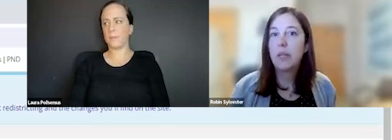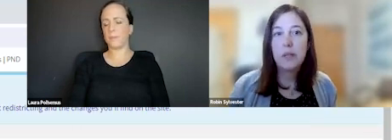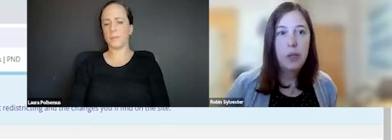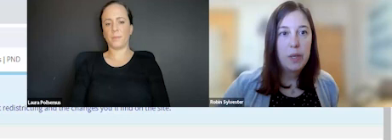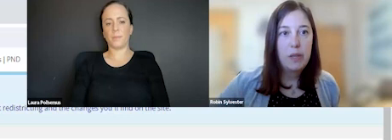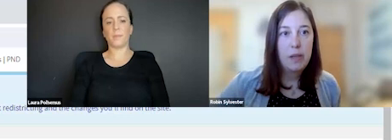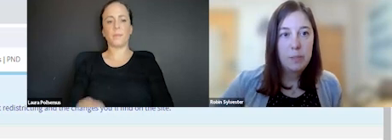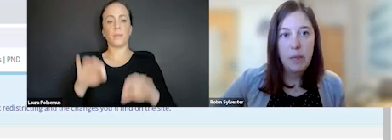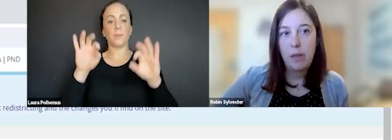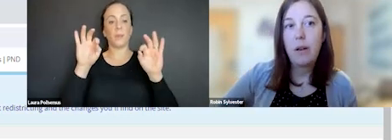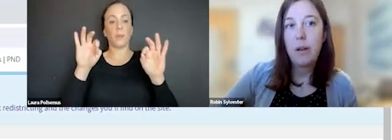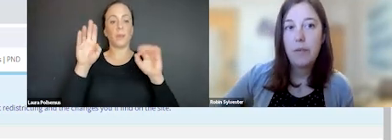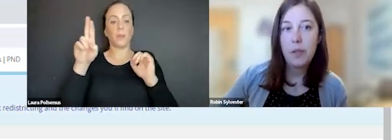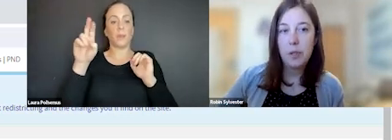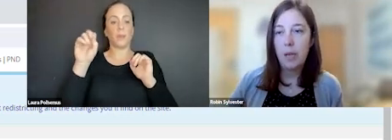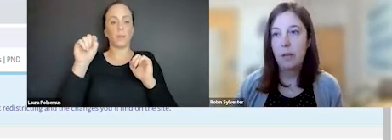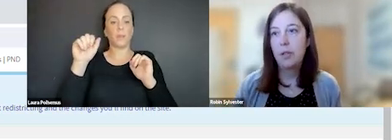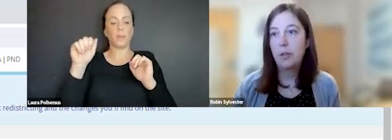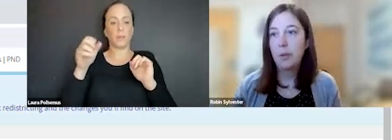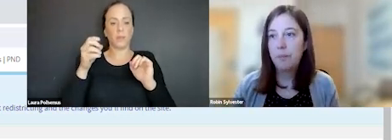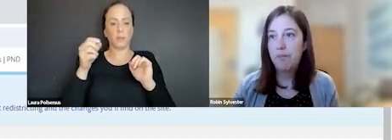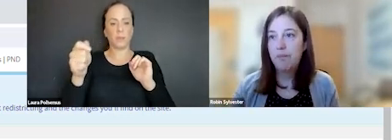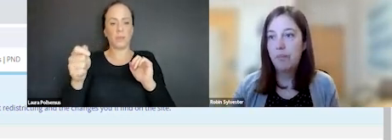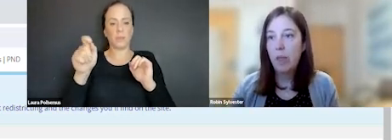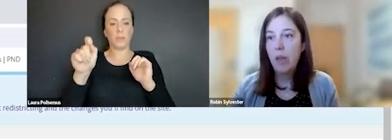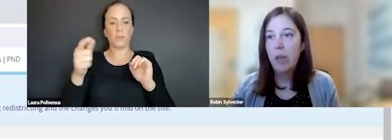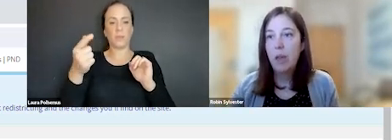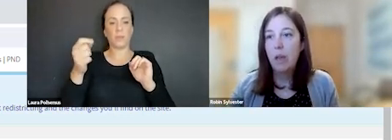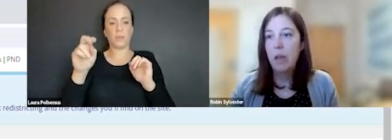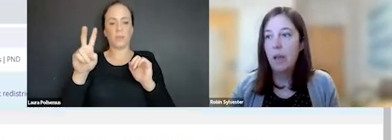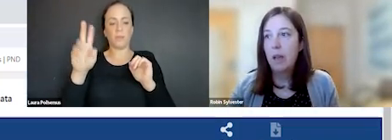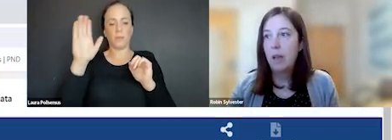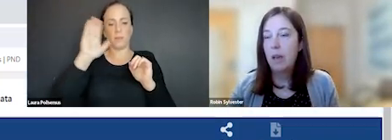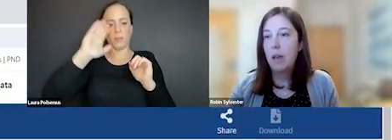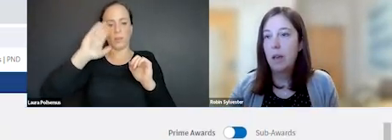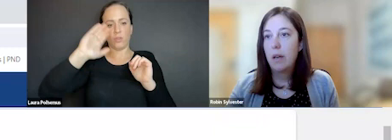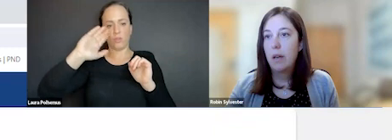Okay, so this is the USA spending.gov search page.